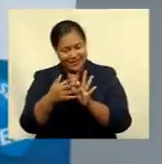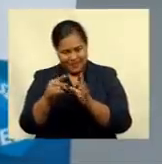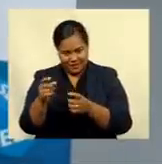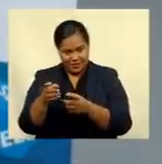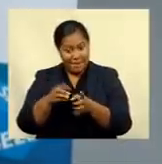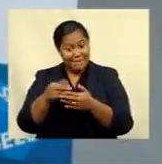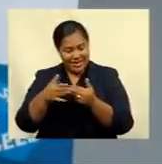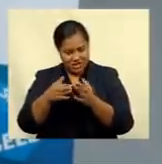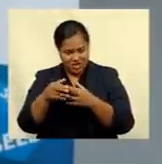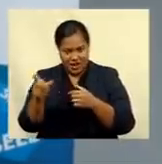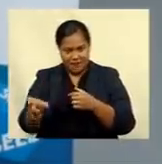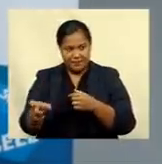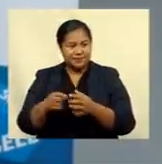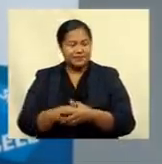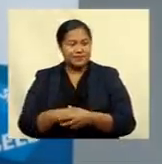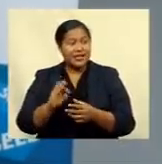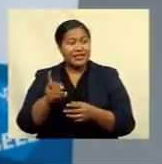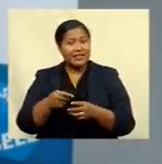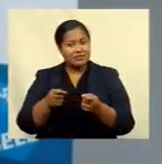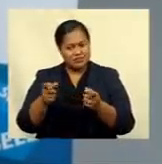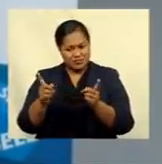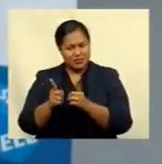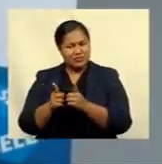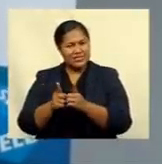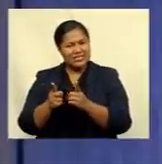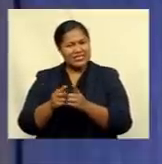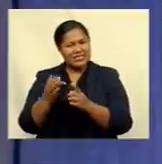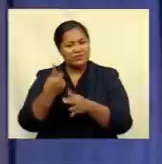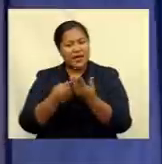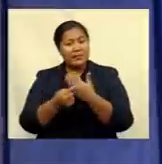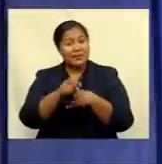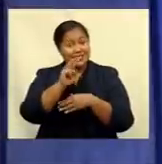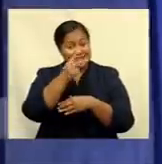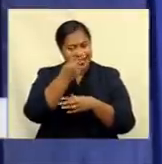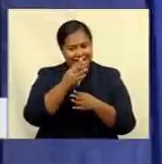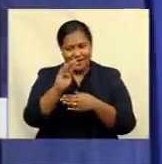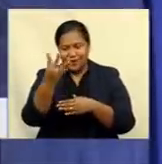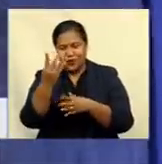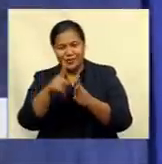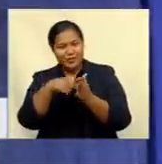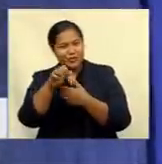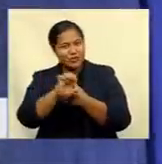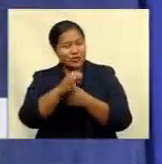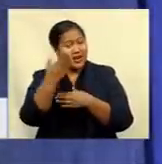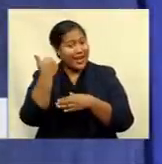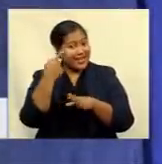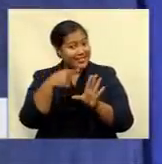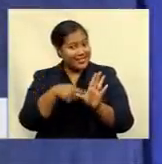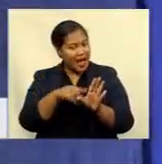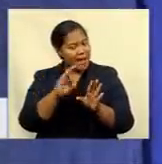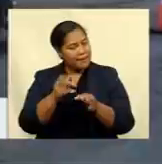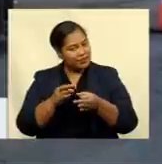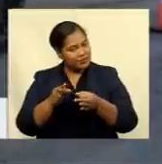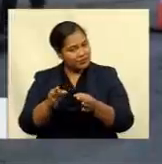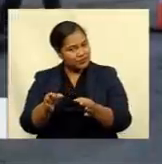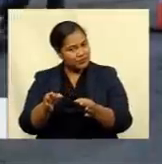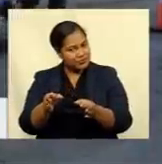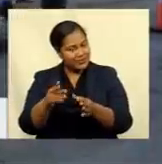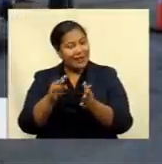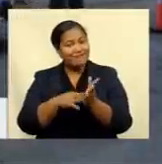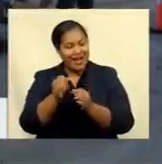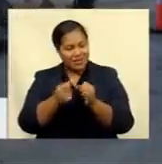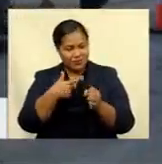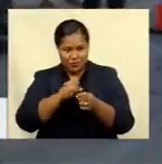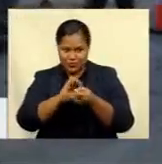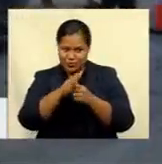The Congress was initially planned to be held between the 2nd and the 4th of June last year, however was postponed in March due to the